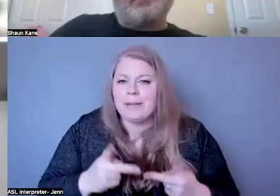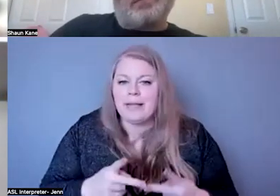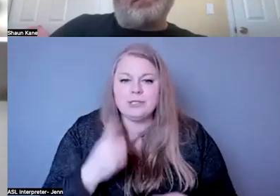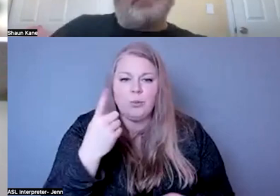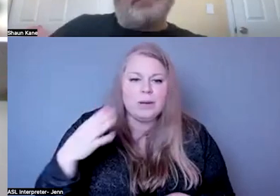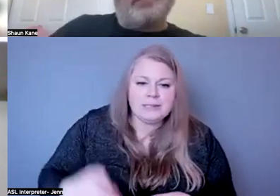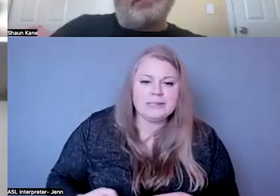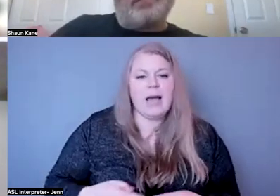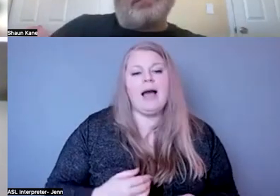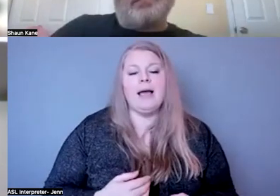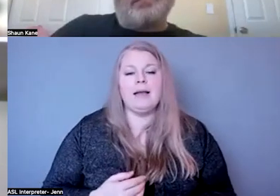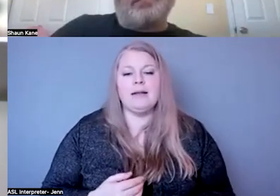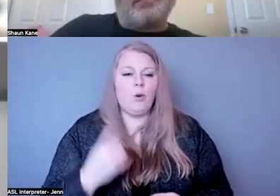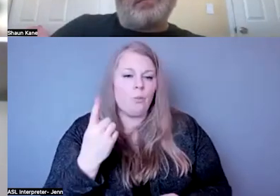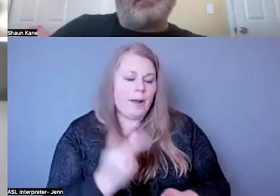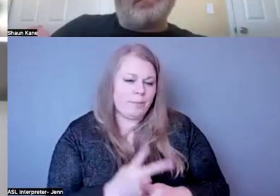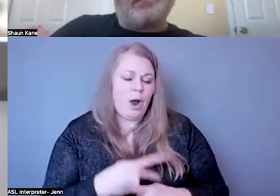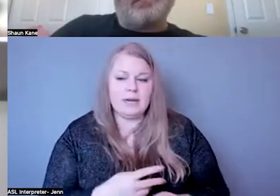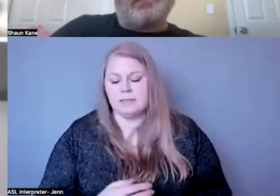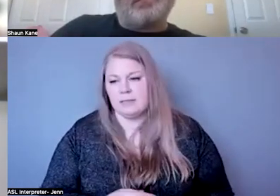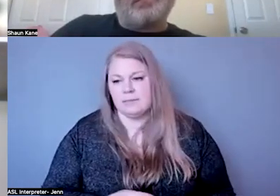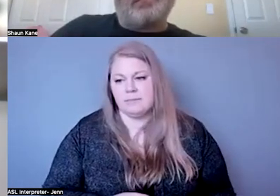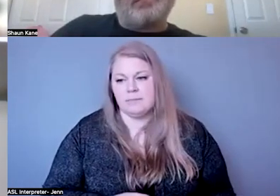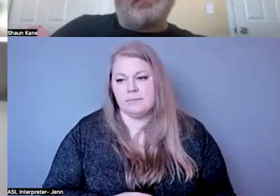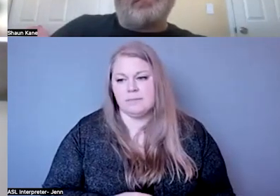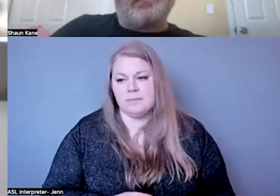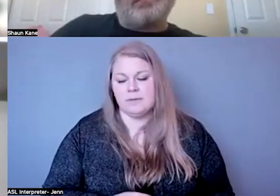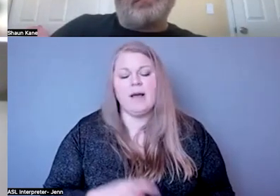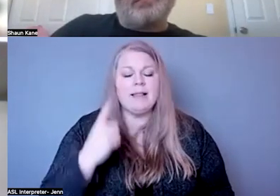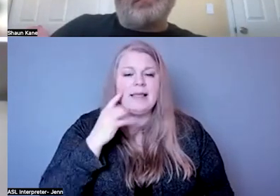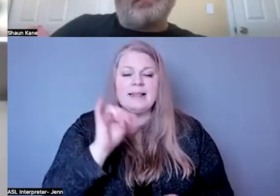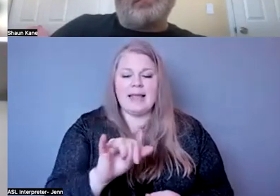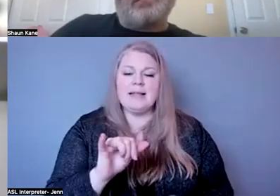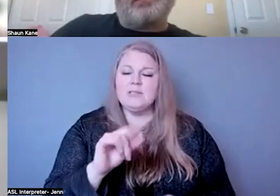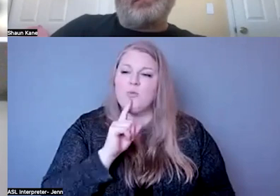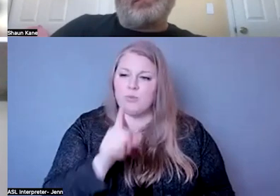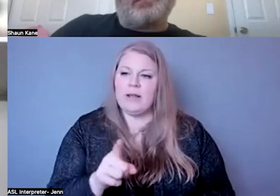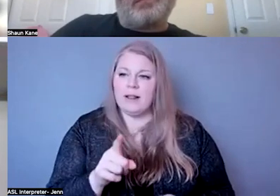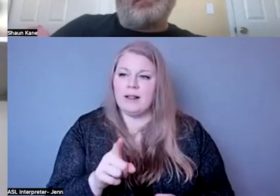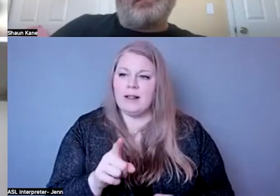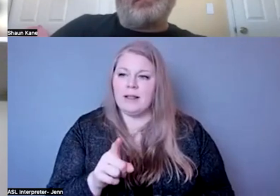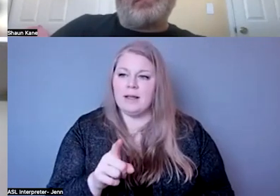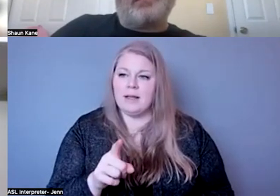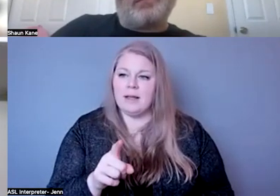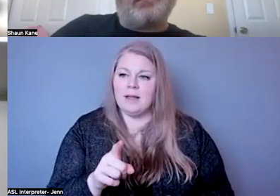one product. So I think that's a real